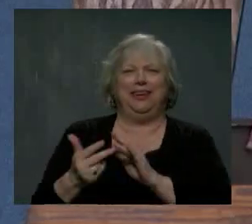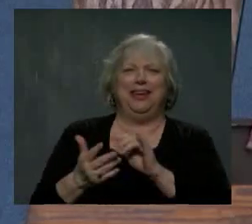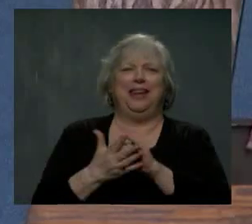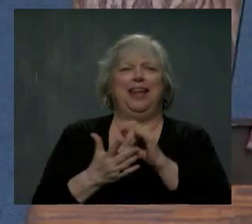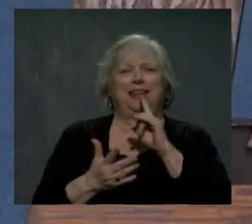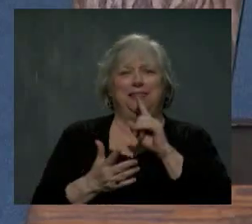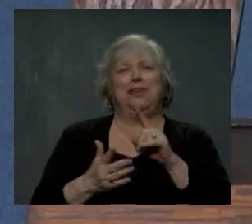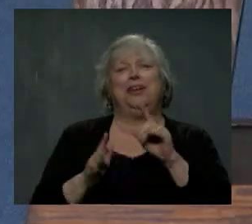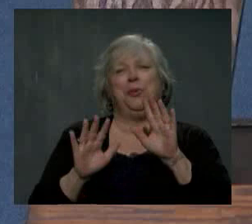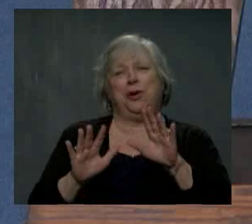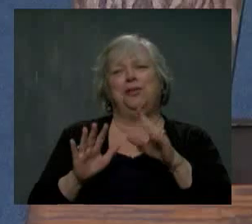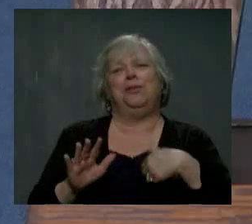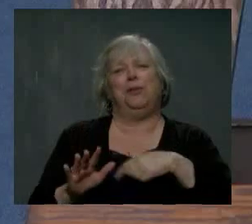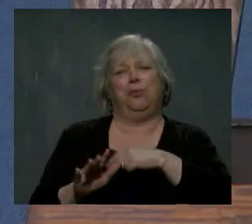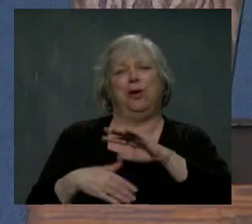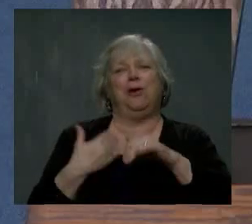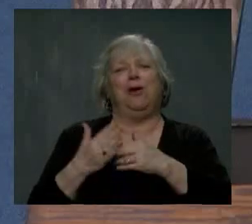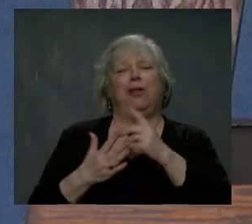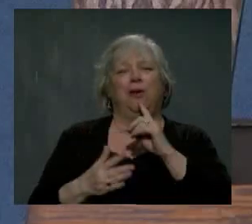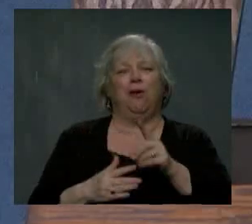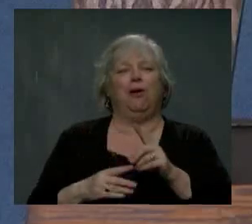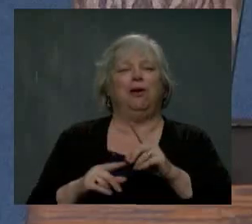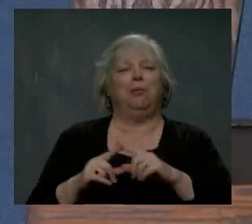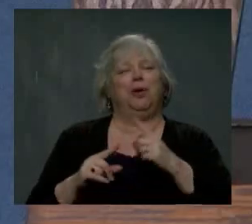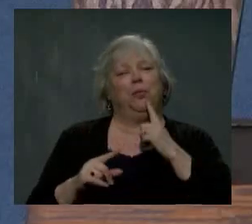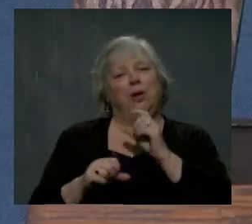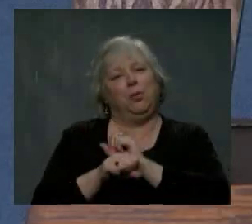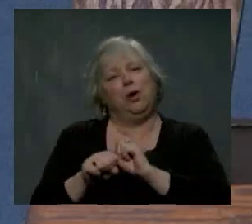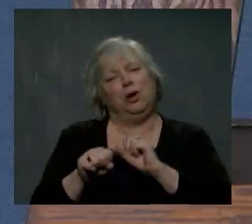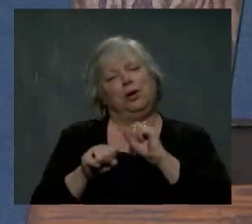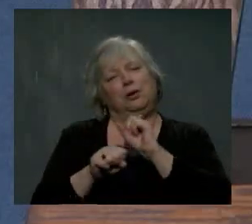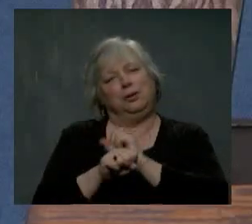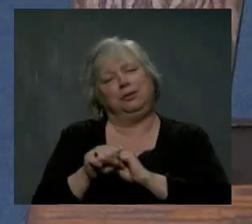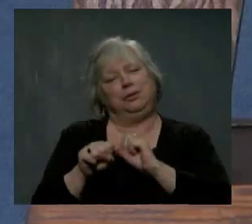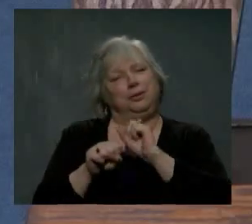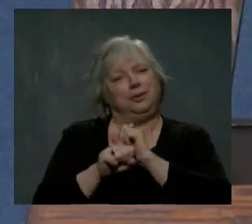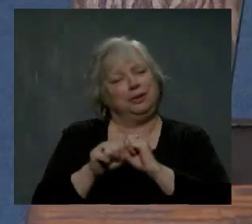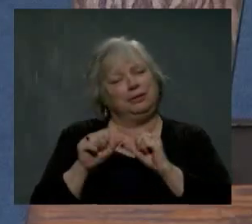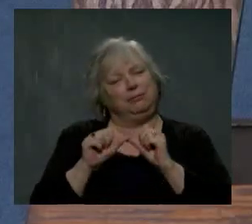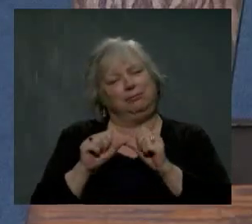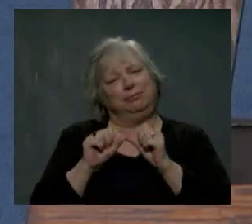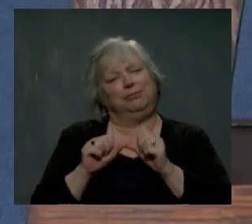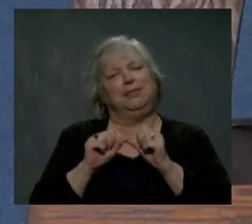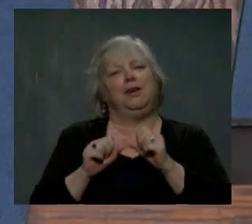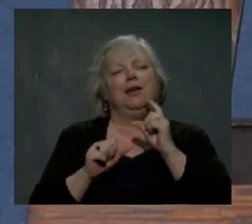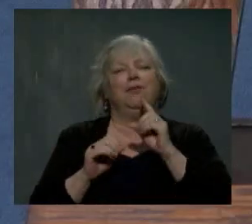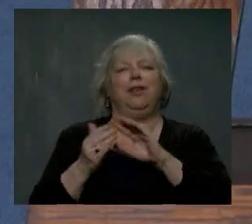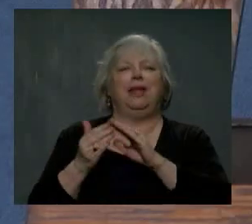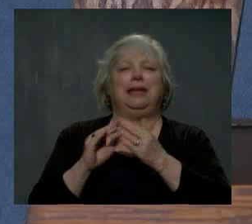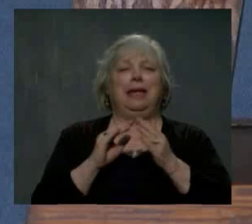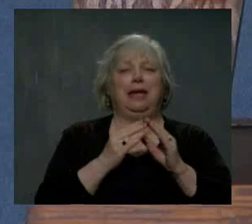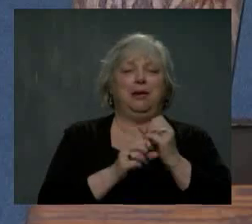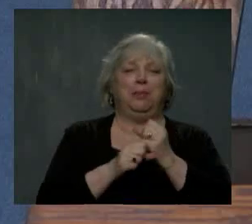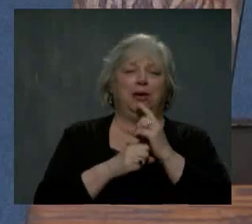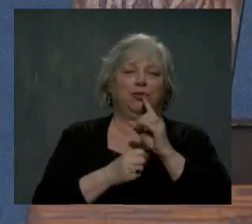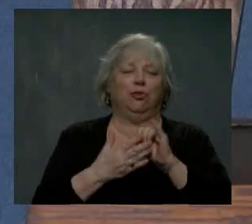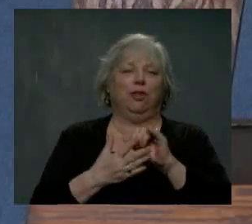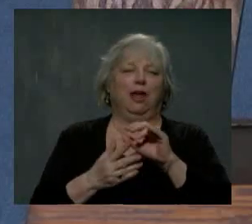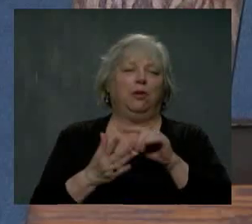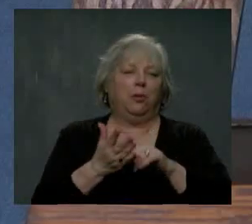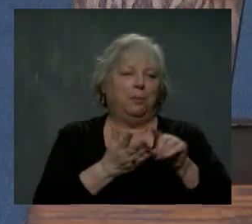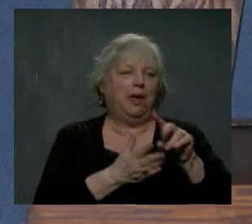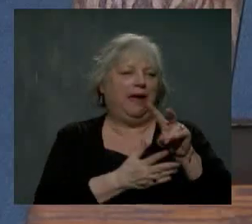are. But we work tirelessly and endlessly for the city to ensure that, you know, vendors are